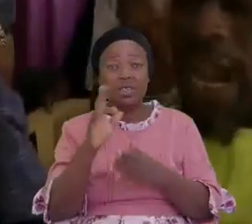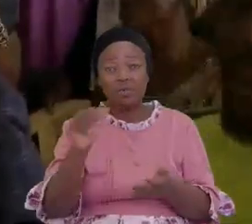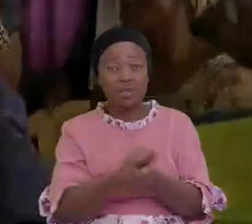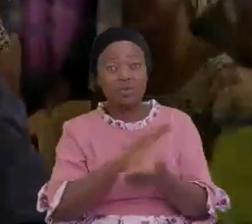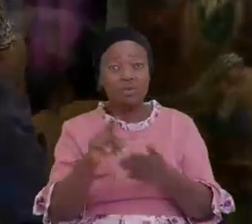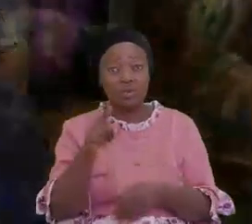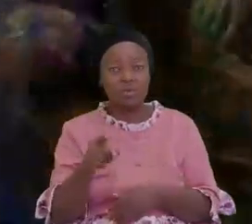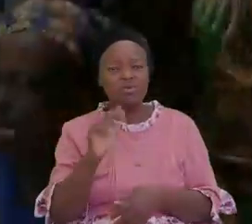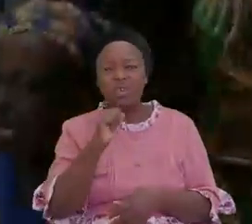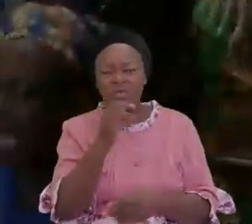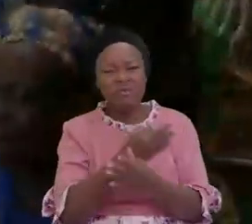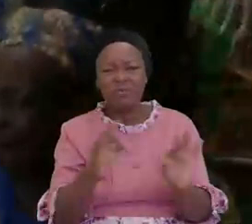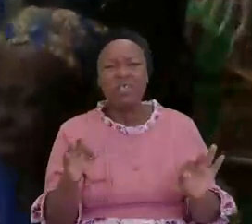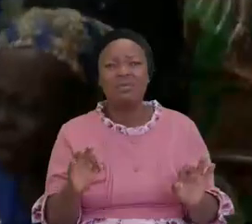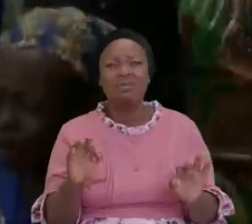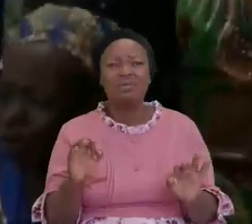not free.